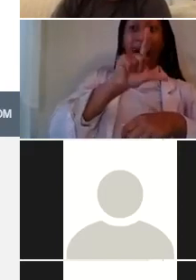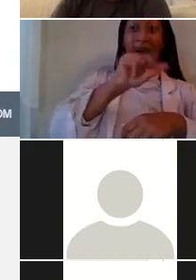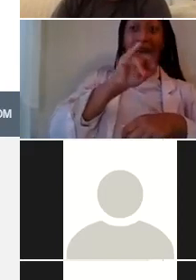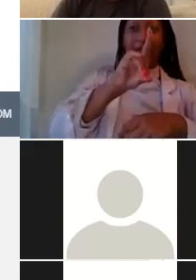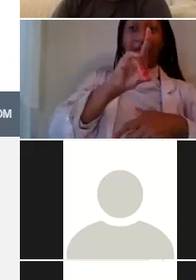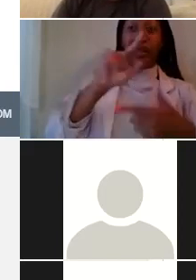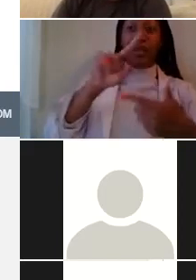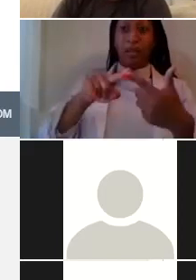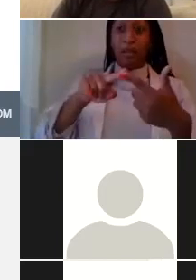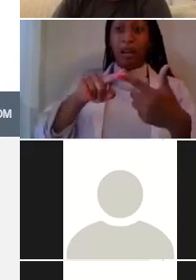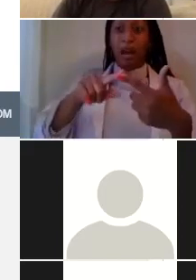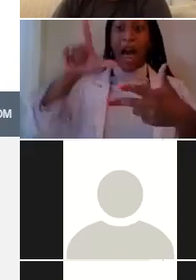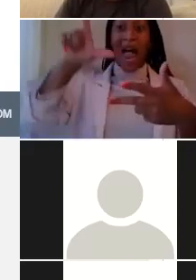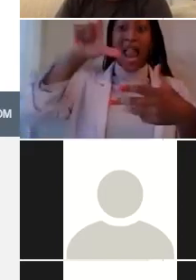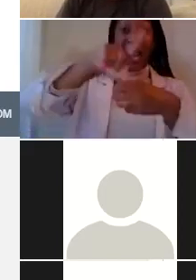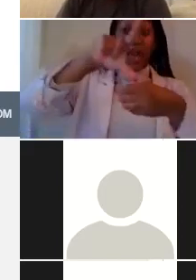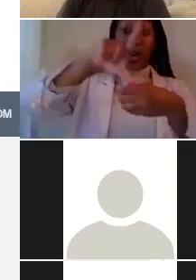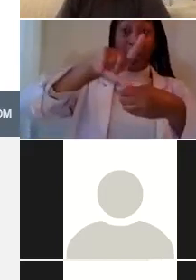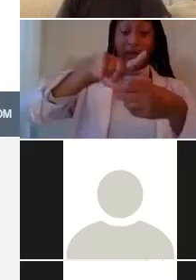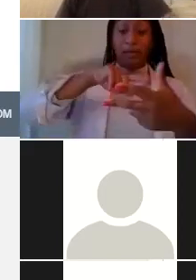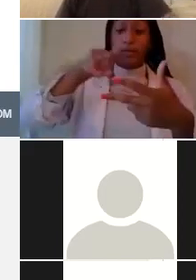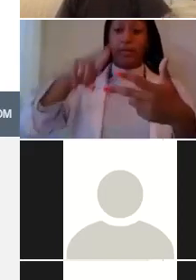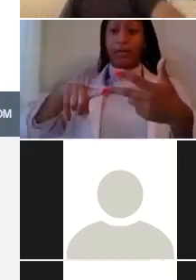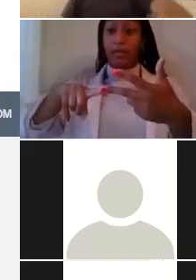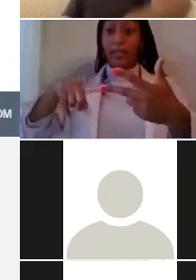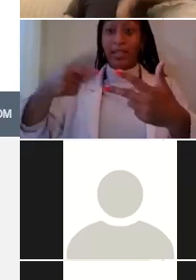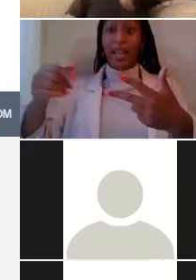is undergoing a phase change,